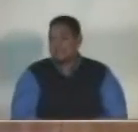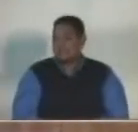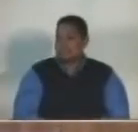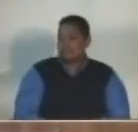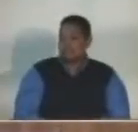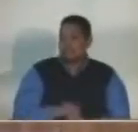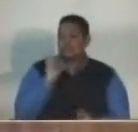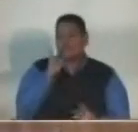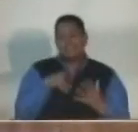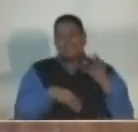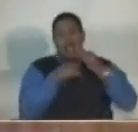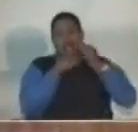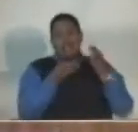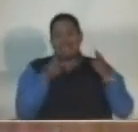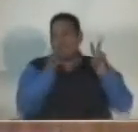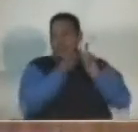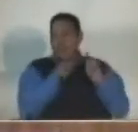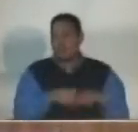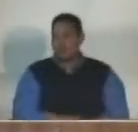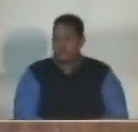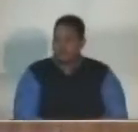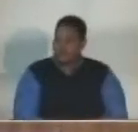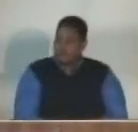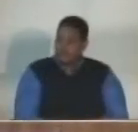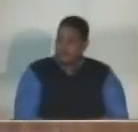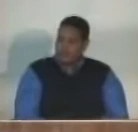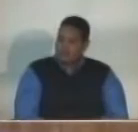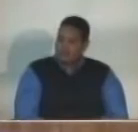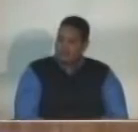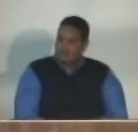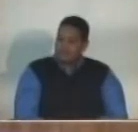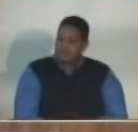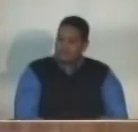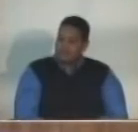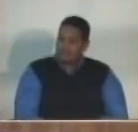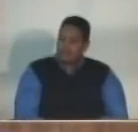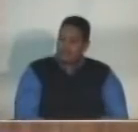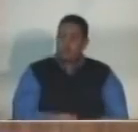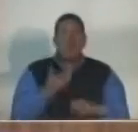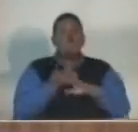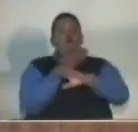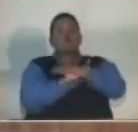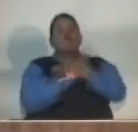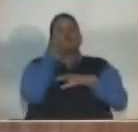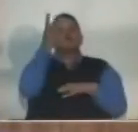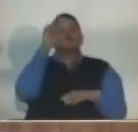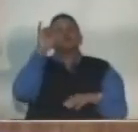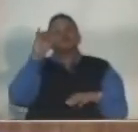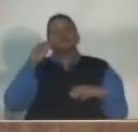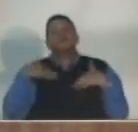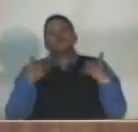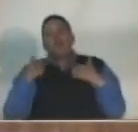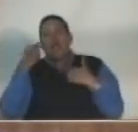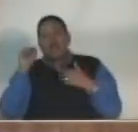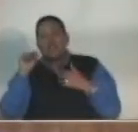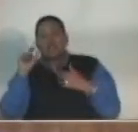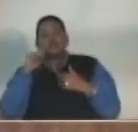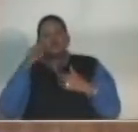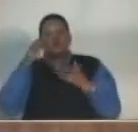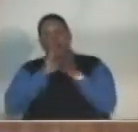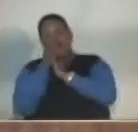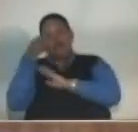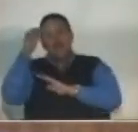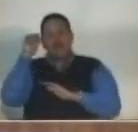adding value. We've upgraded 2 junior high schools to high schools, Aberdeen in St. Elizabeth and Bellevue